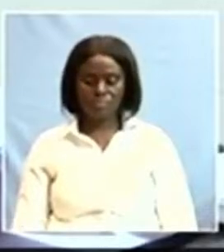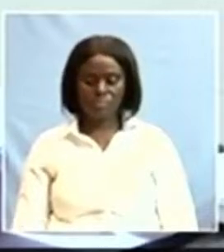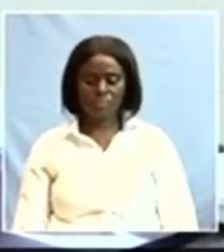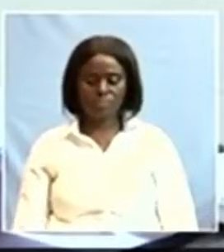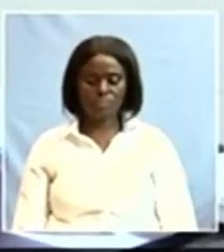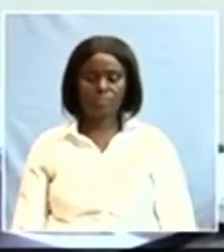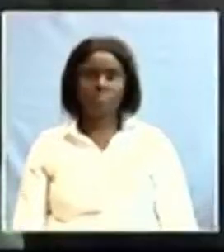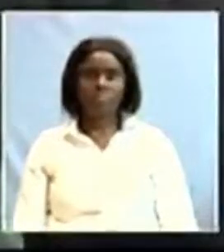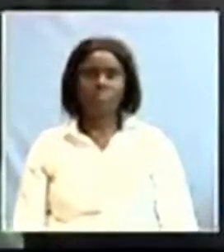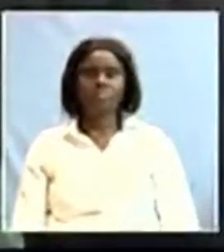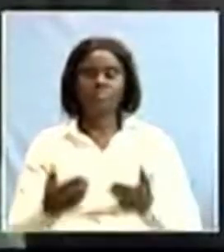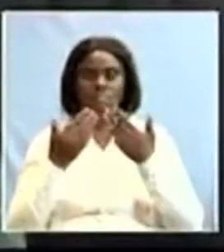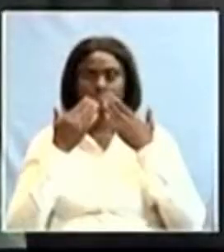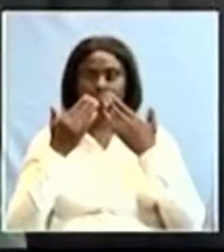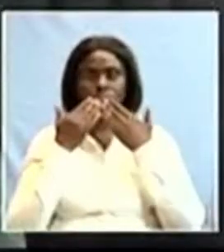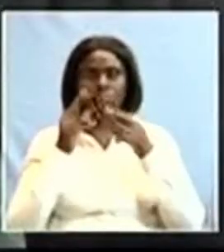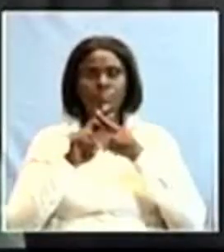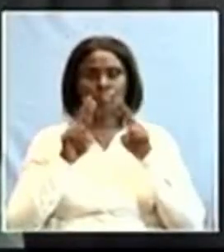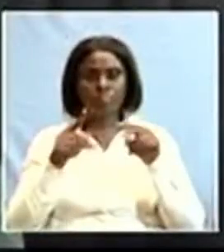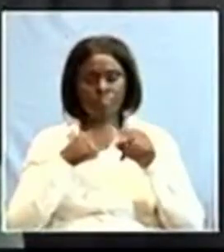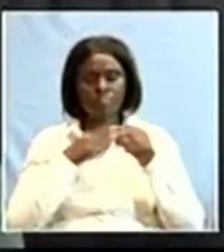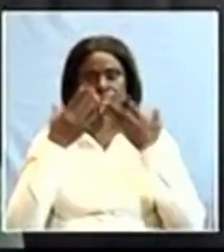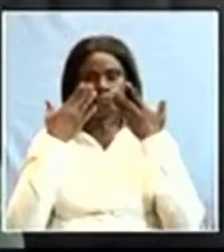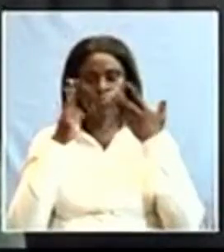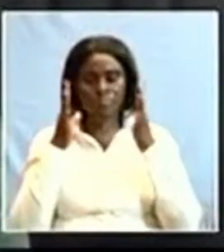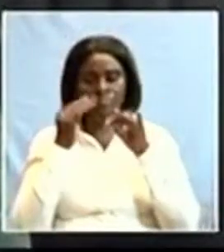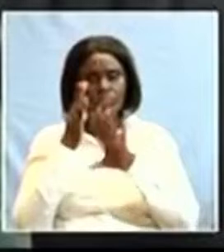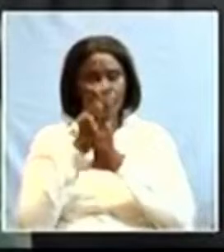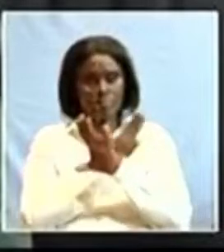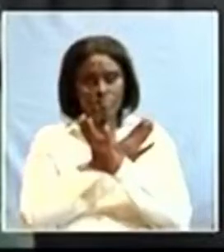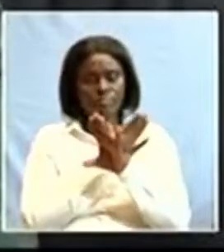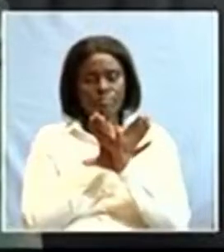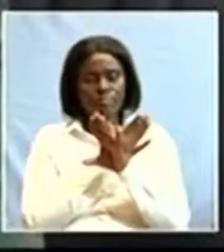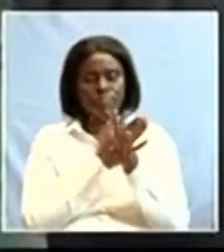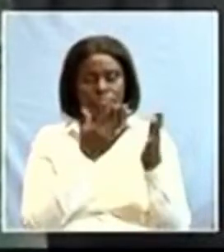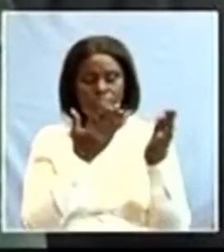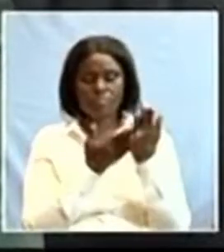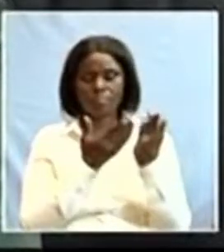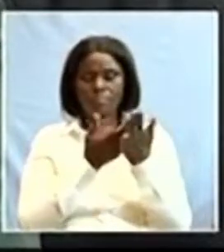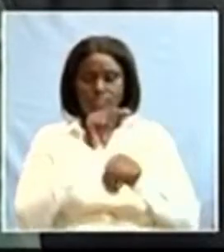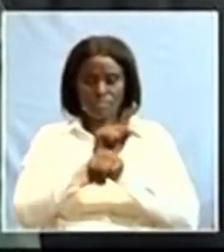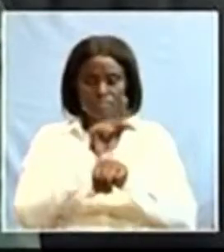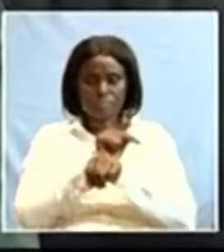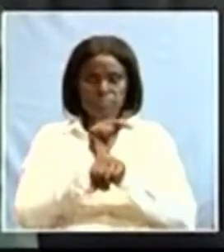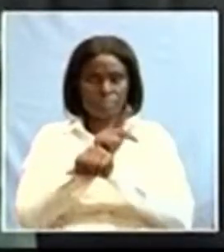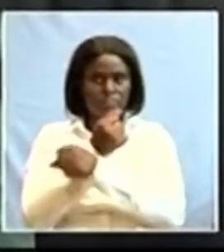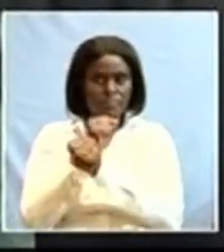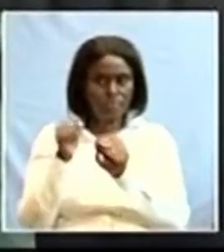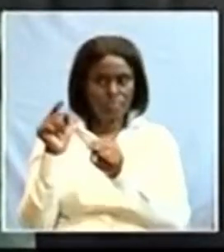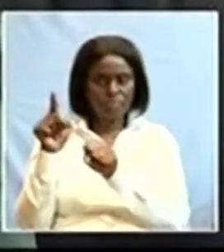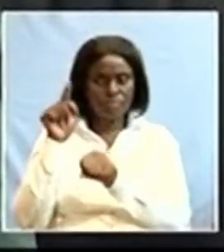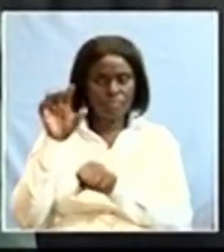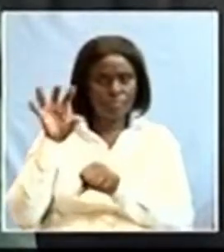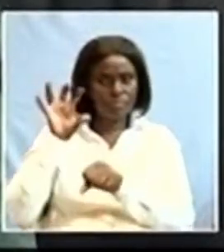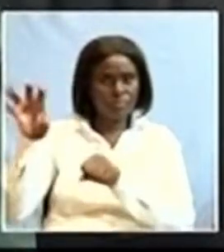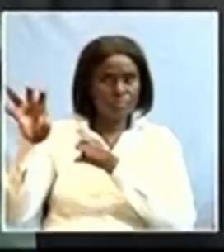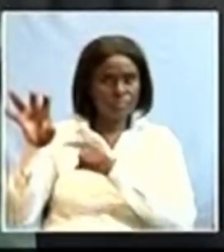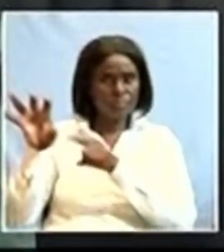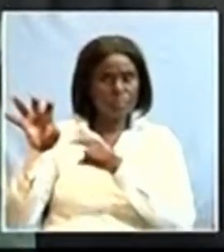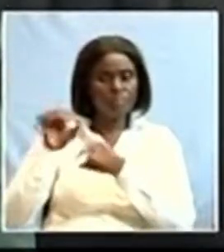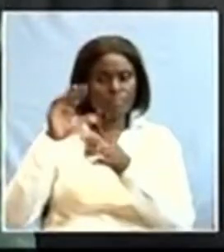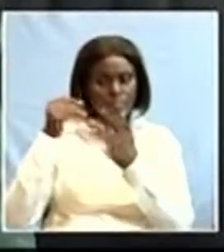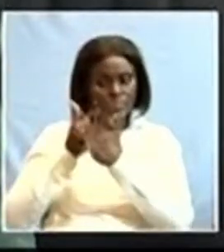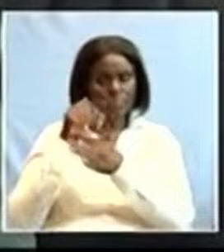Yeah, thank you, Chair. Like I stated earlier on, Chair, this project was being handled by the province. So all